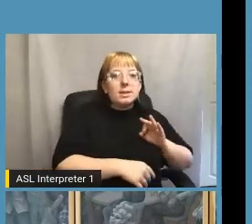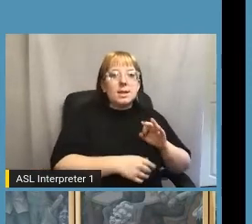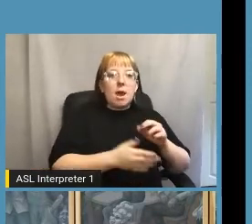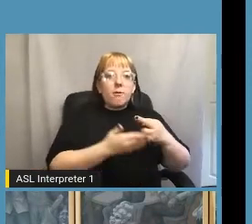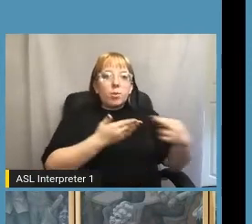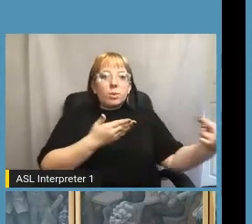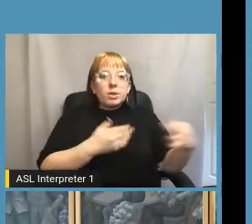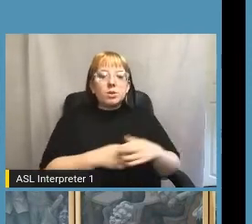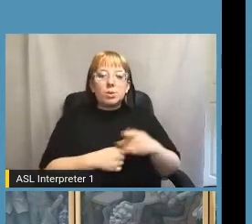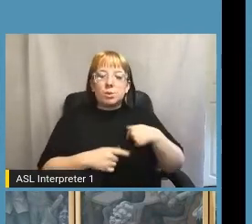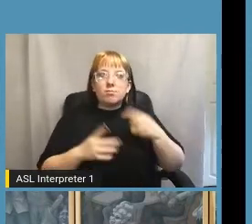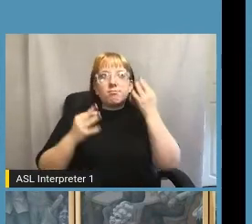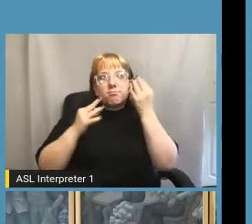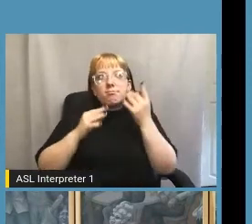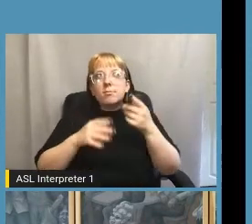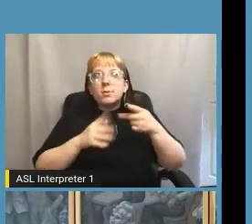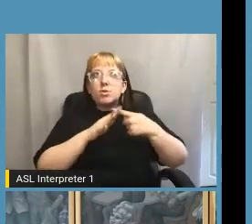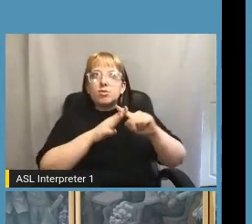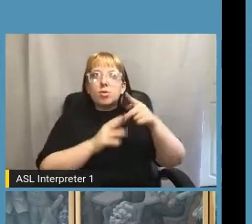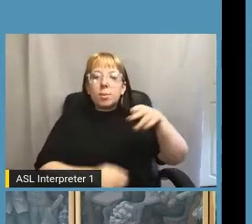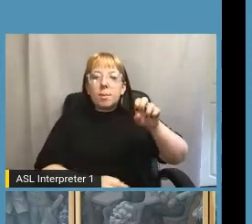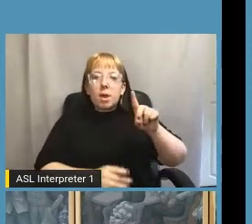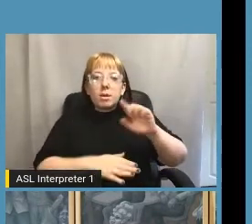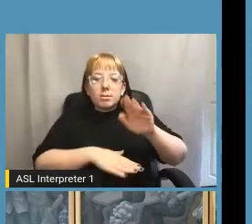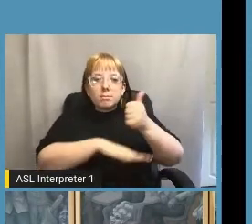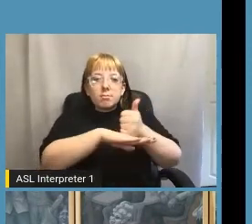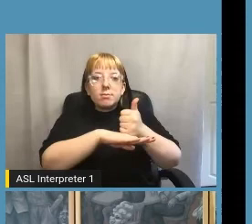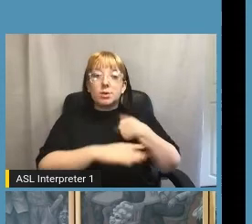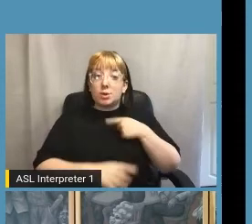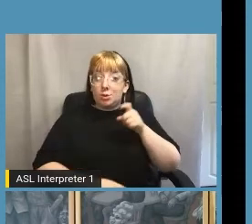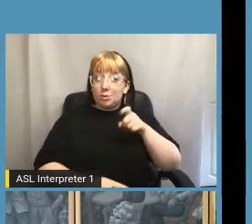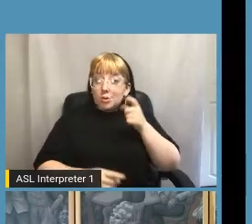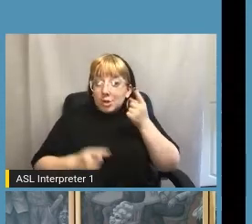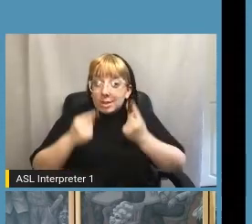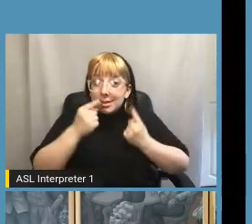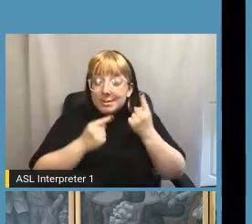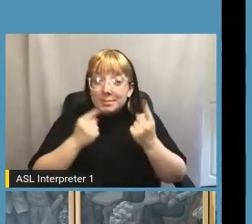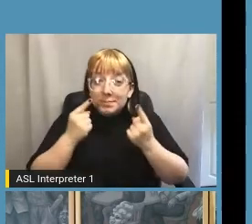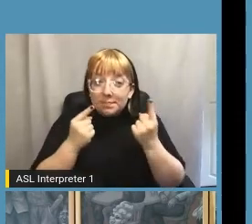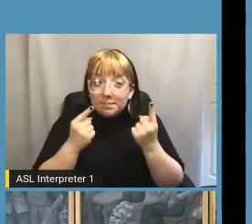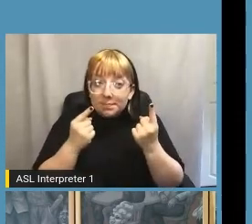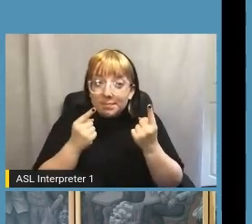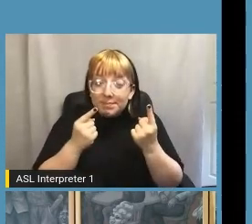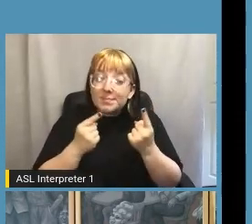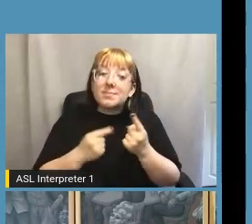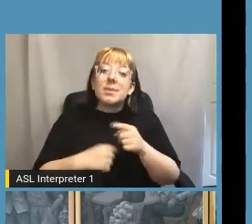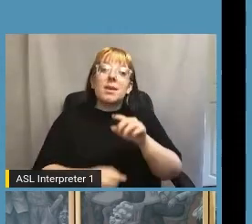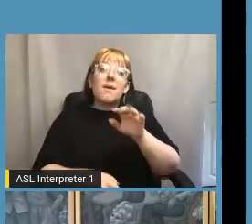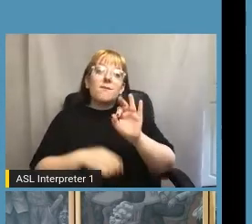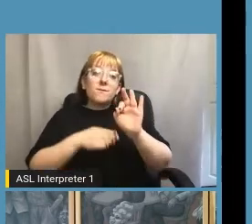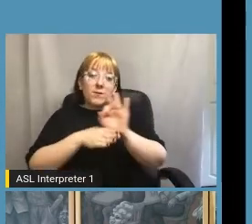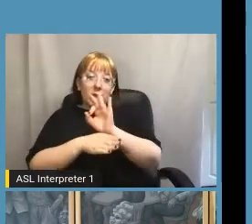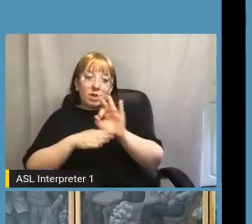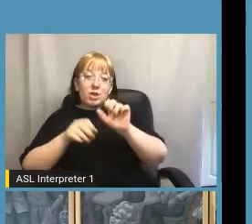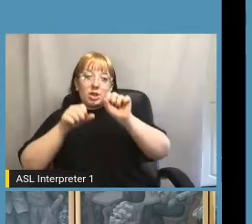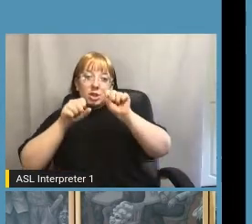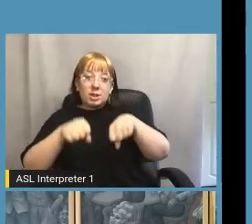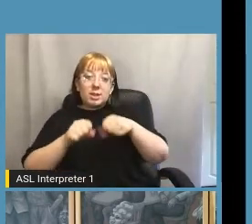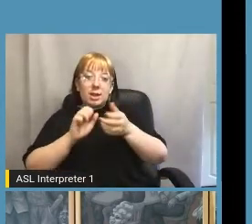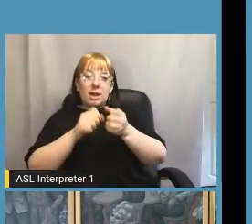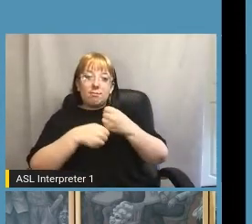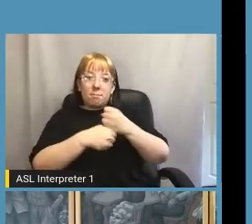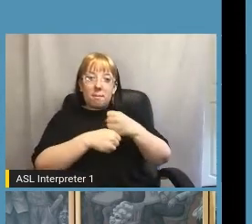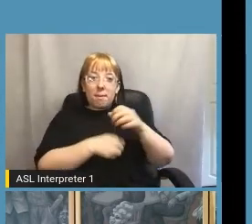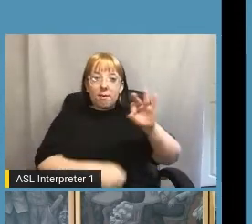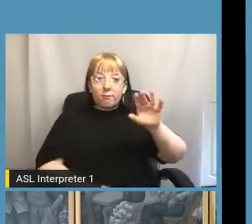about starting a podcast, you should consider that function can drive form. For